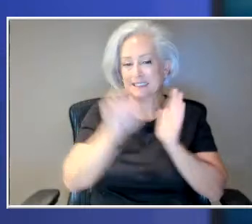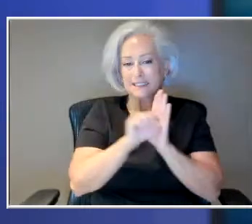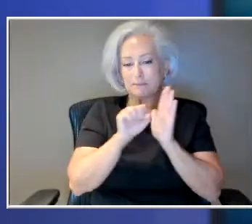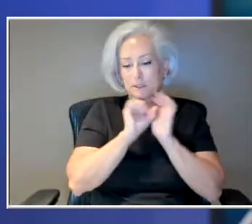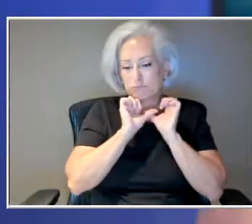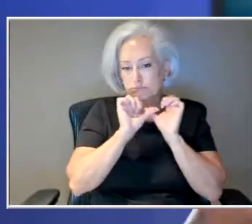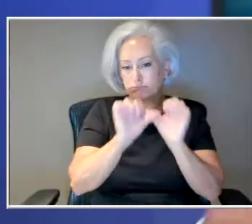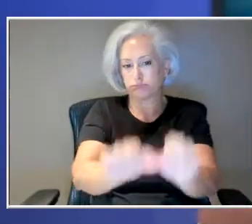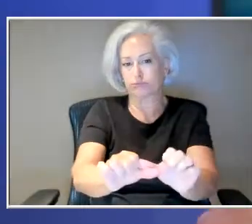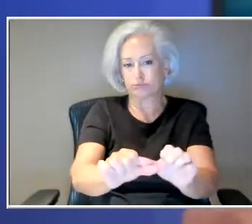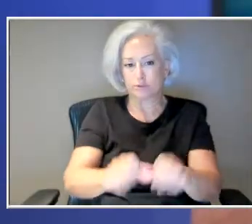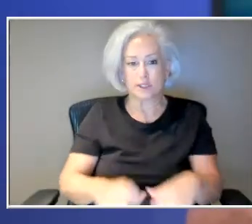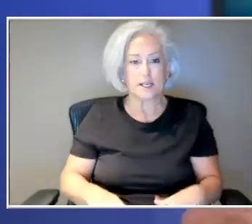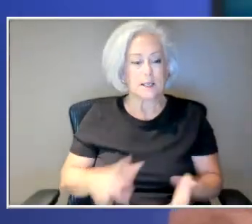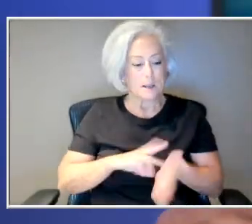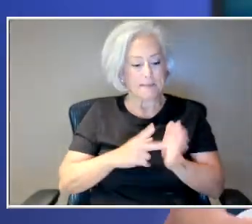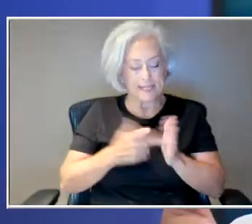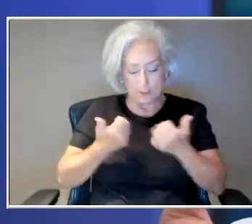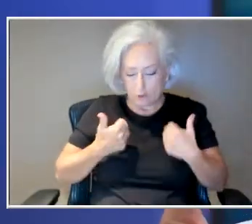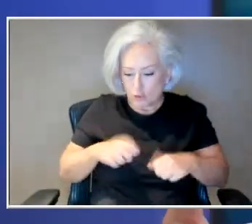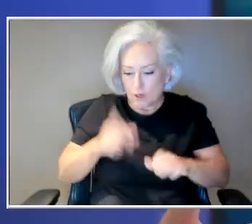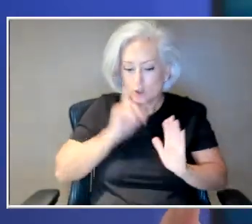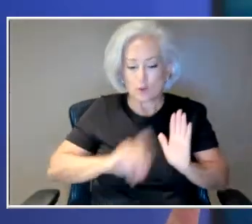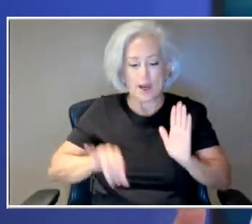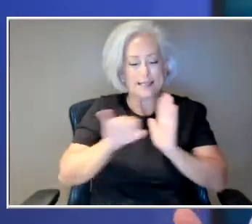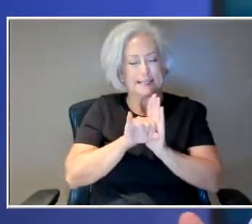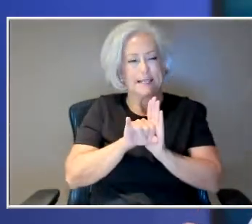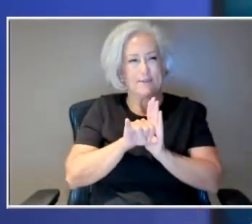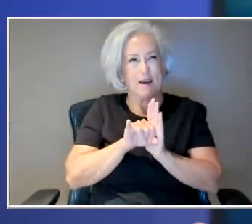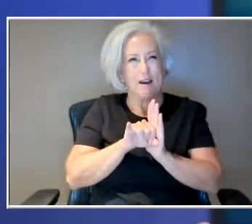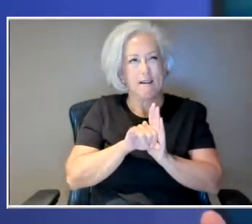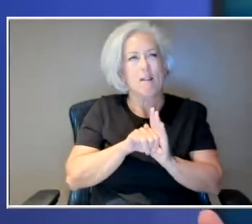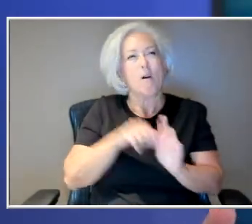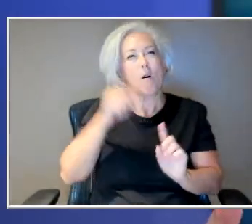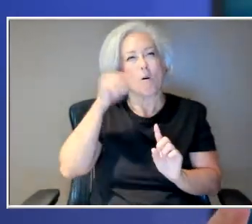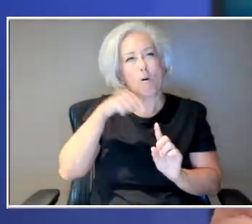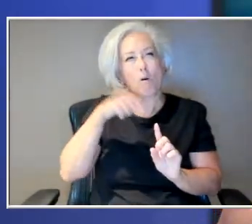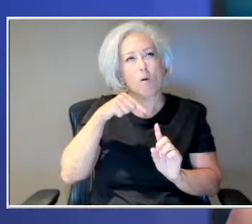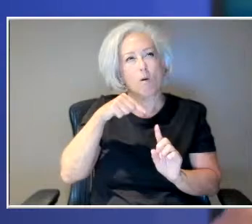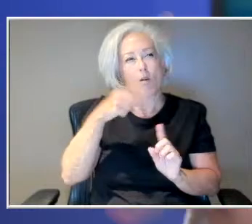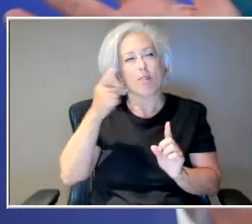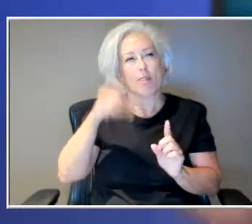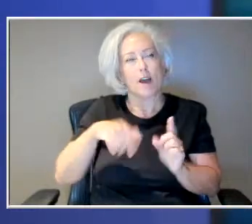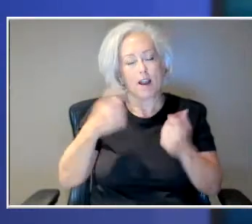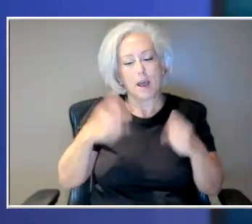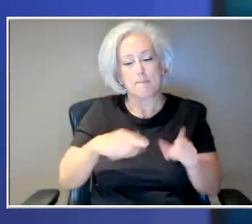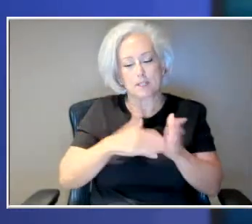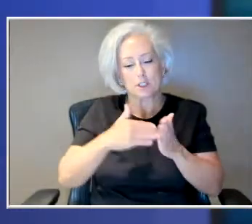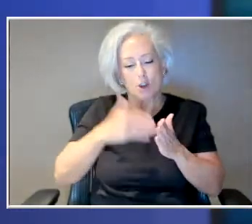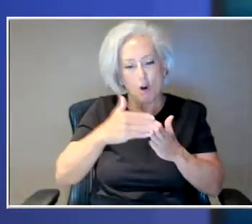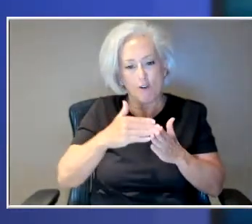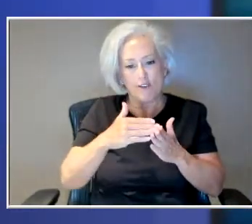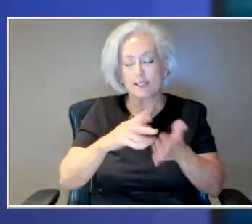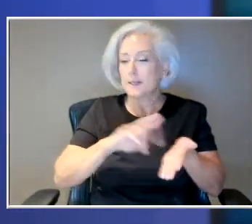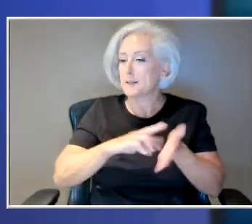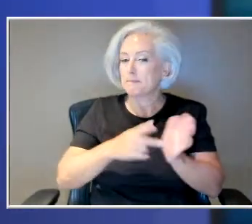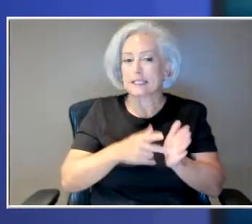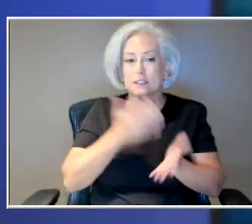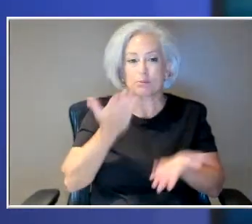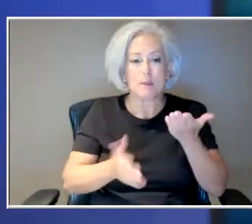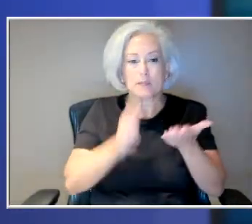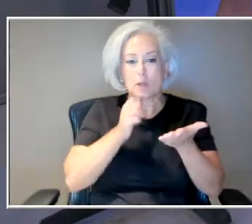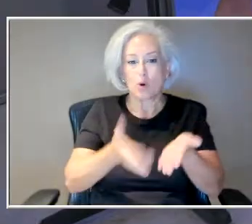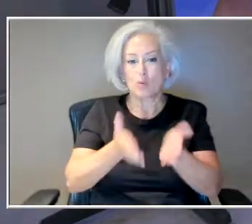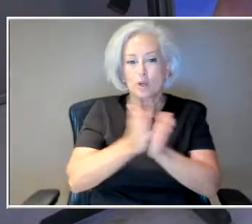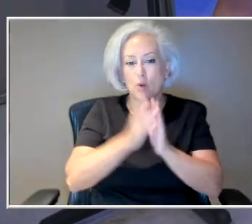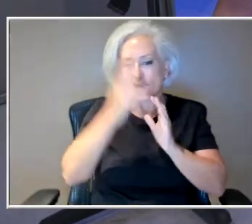identify something that makes you say, let me take a picture of the brain because I think an aneurysm might be there. That is extremely low on the list. And I